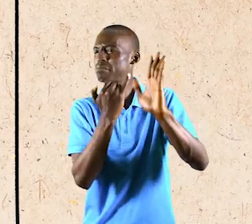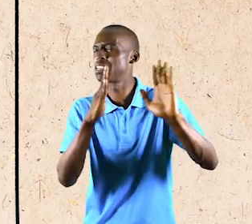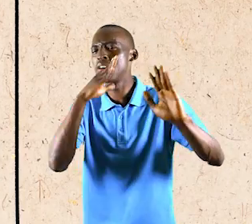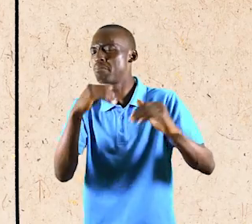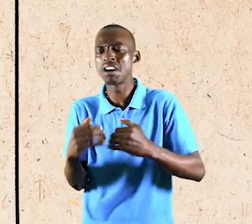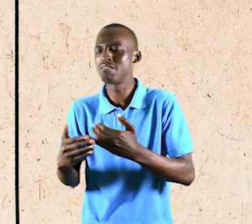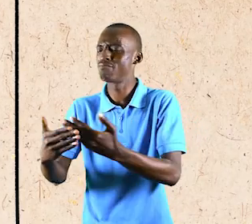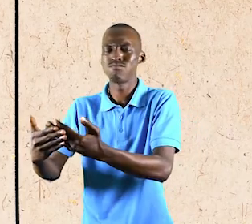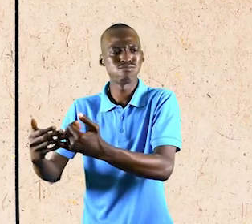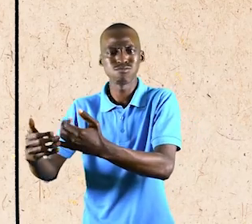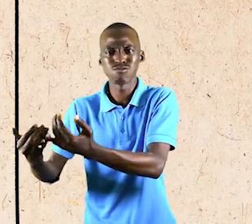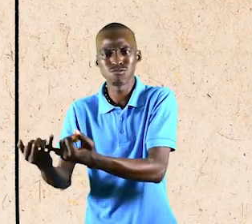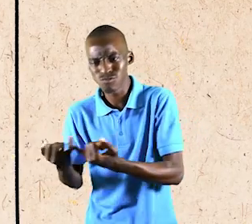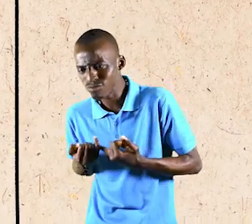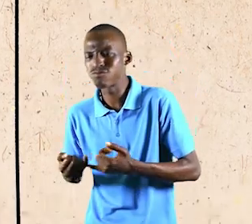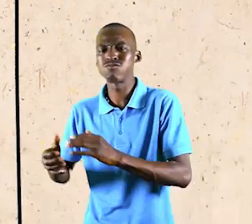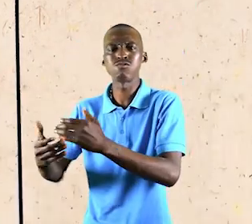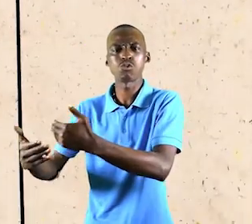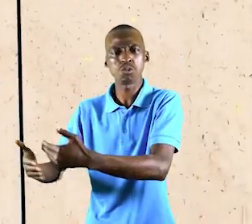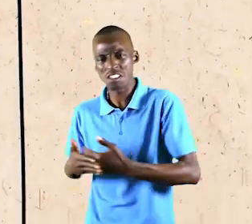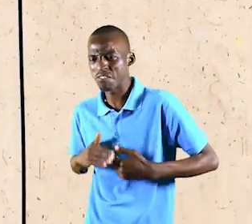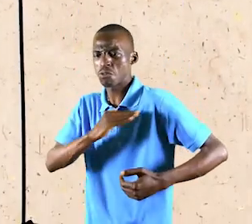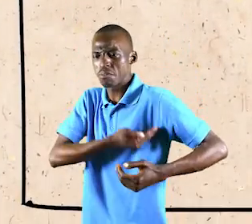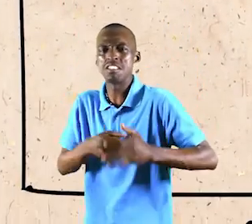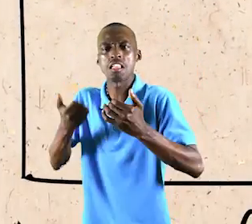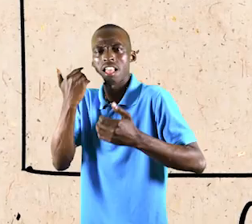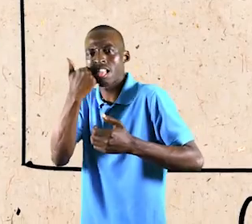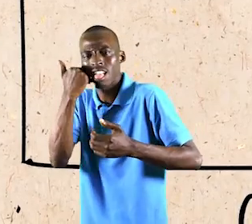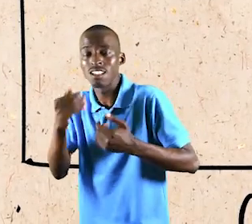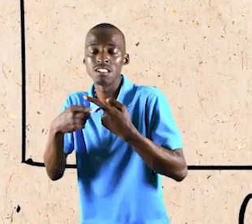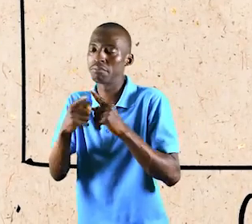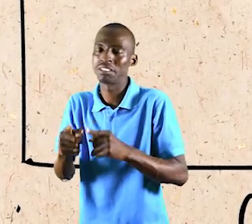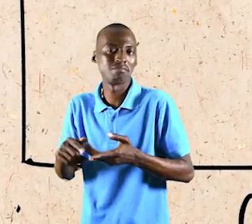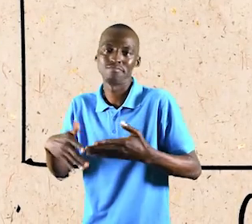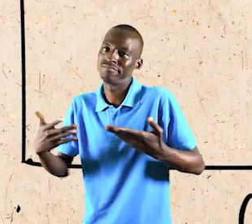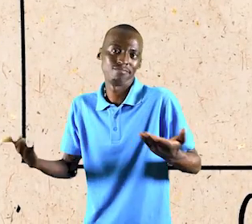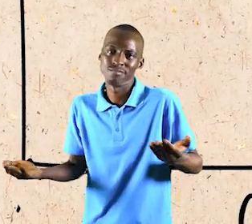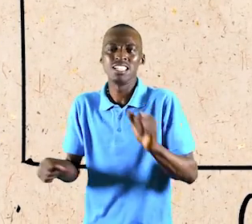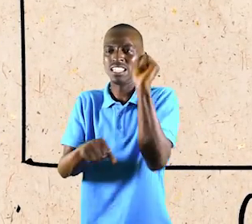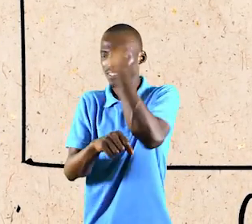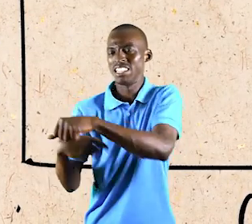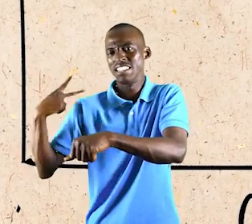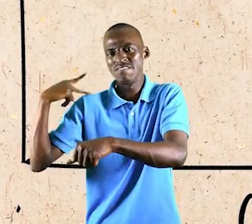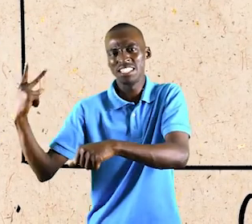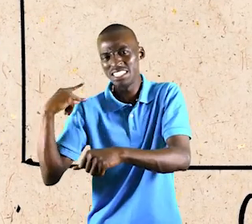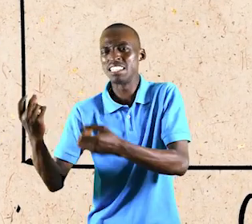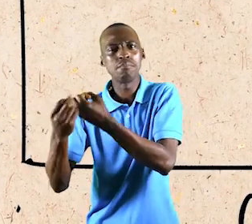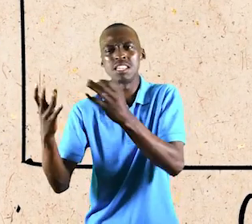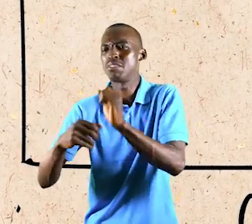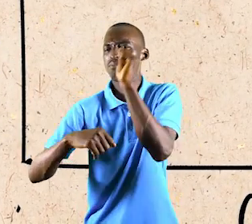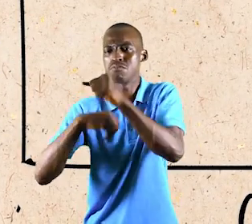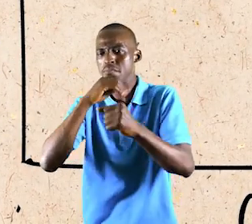promiscuous, violent, and arrogant. He did win brutally strategic victories over the Philistines, but only at the expense of